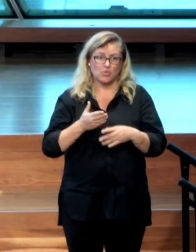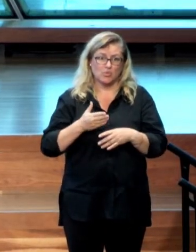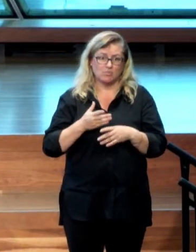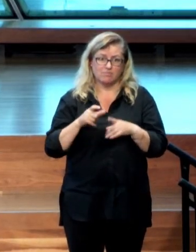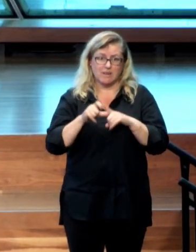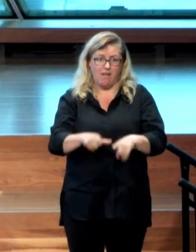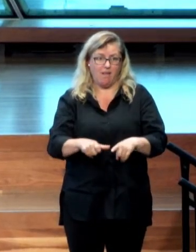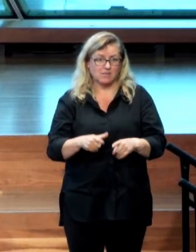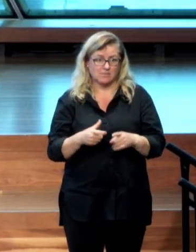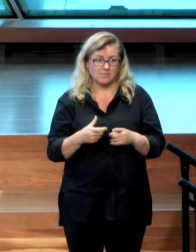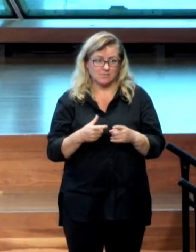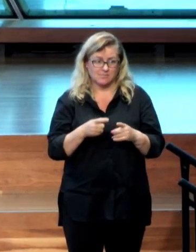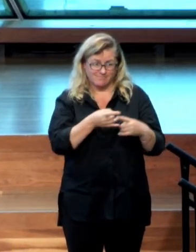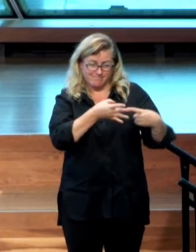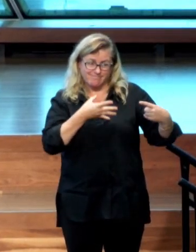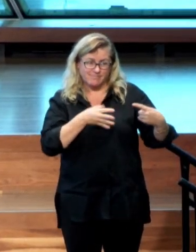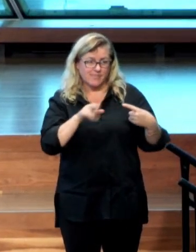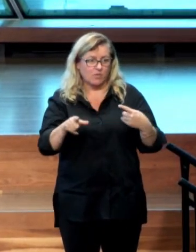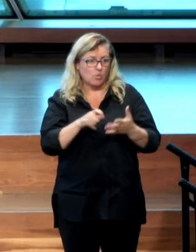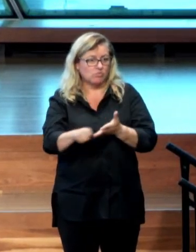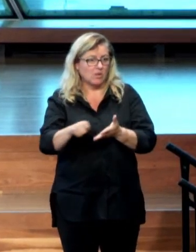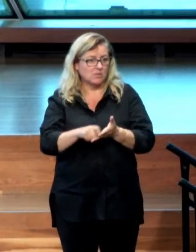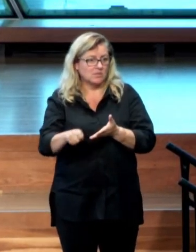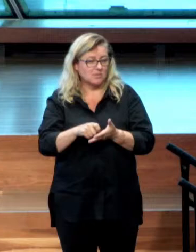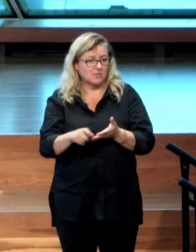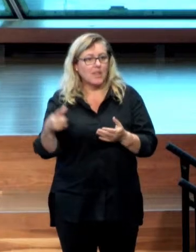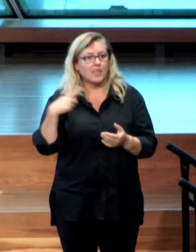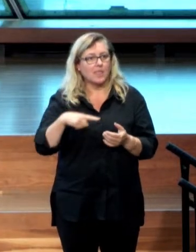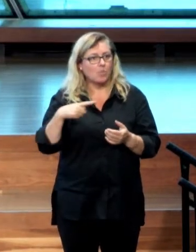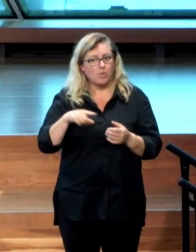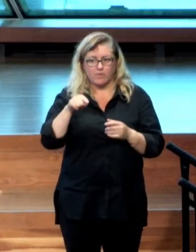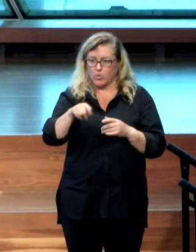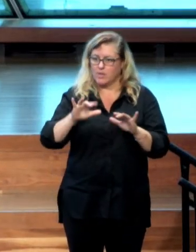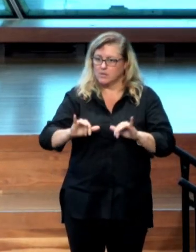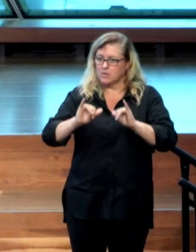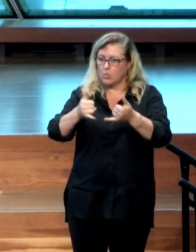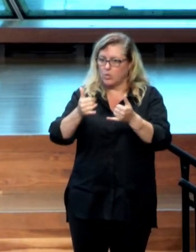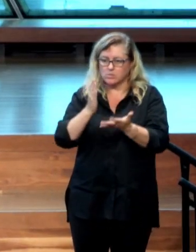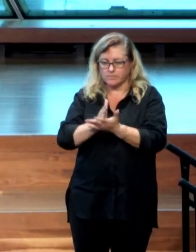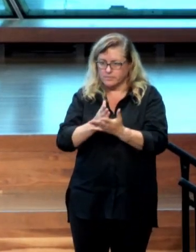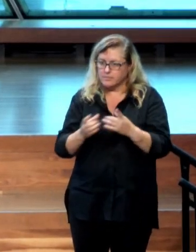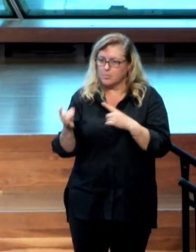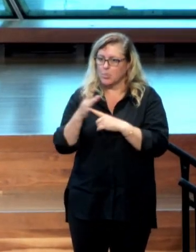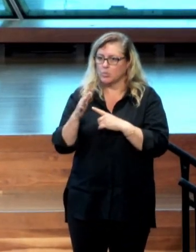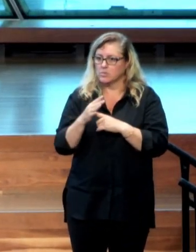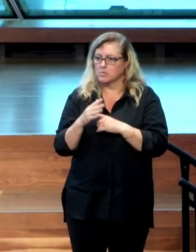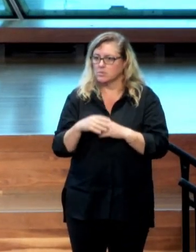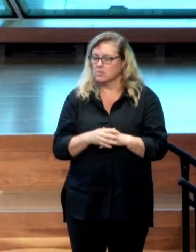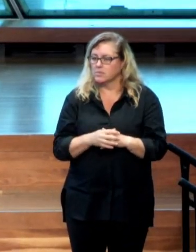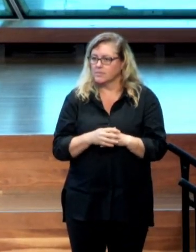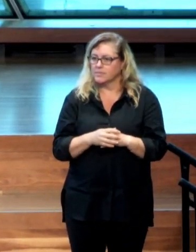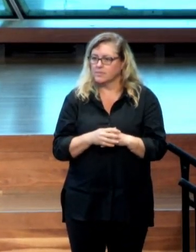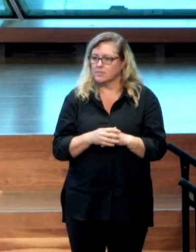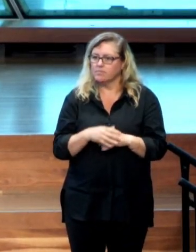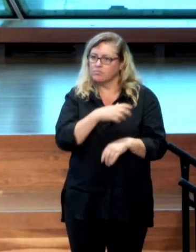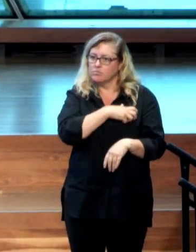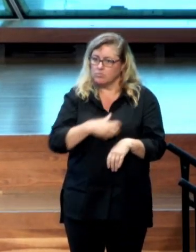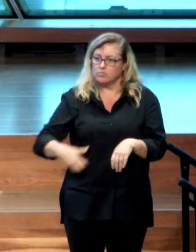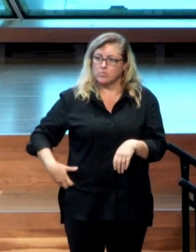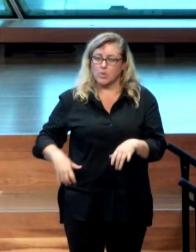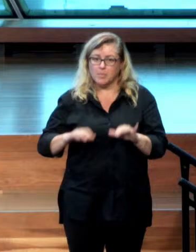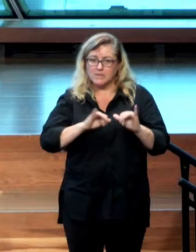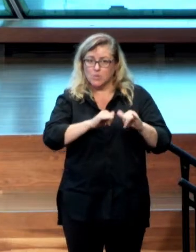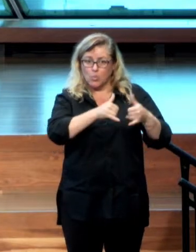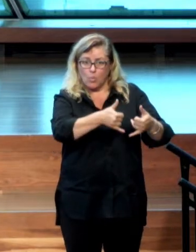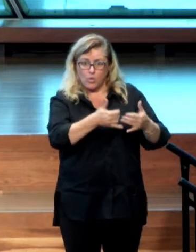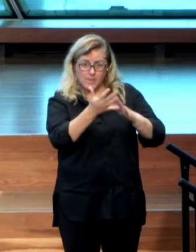for writers, which is another reason why these awards are so very important. The Premier's Literary Awards quite